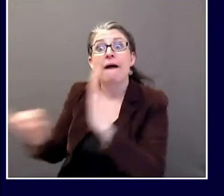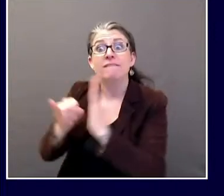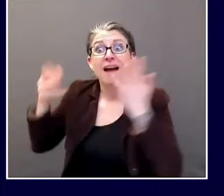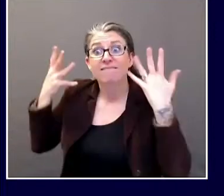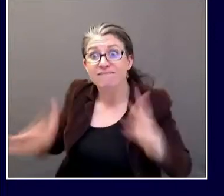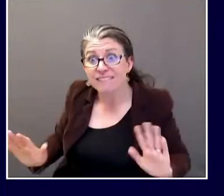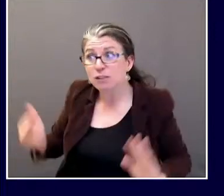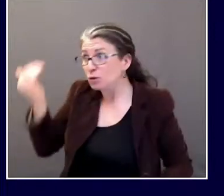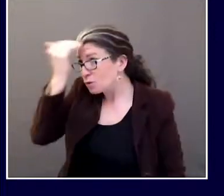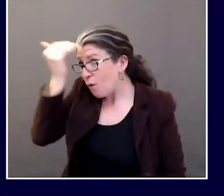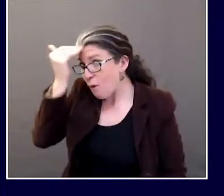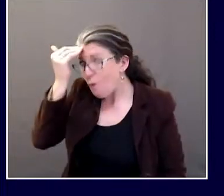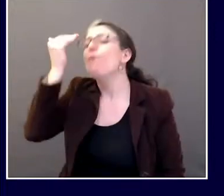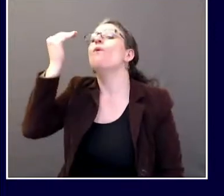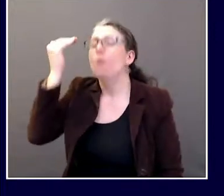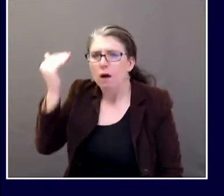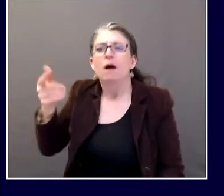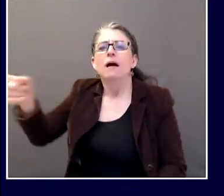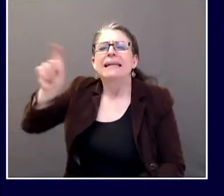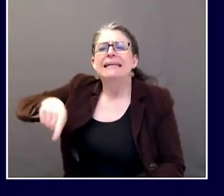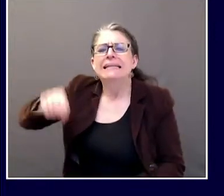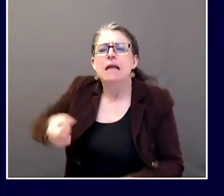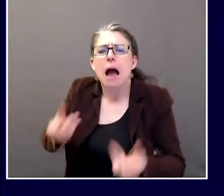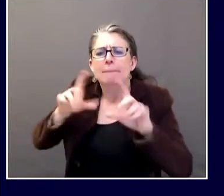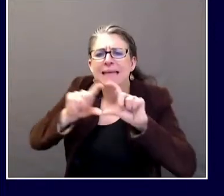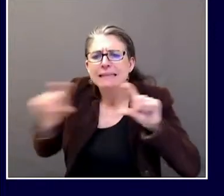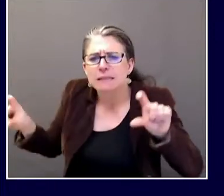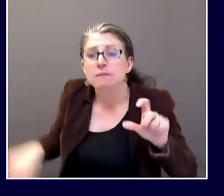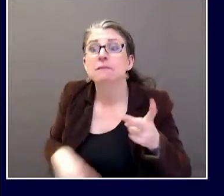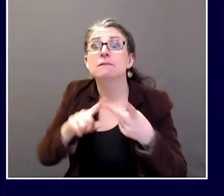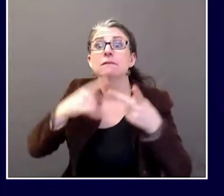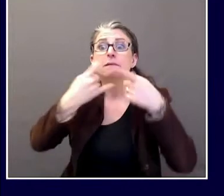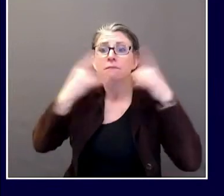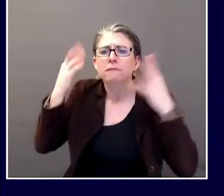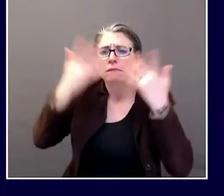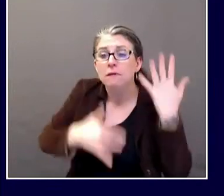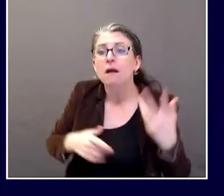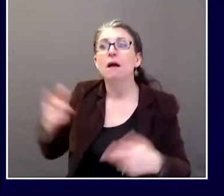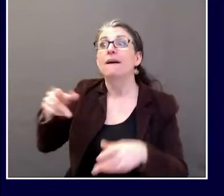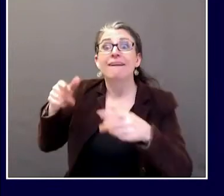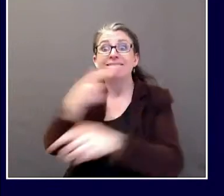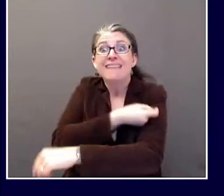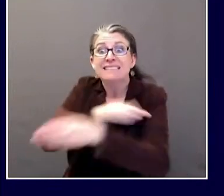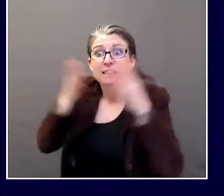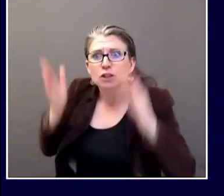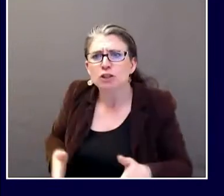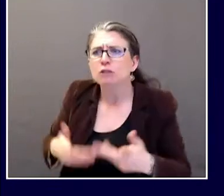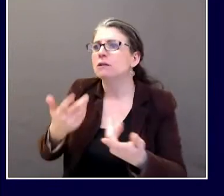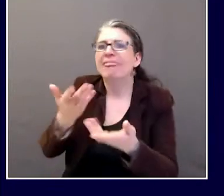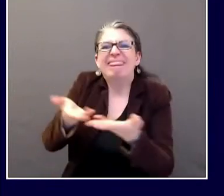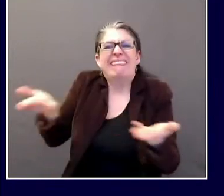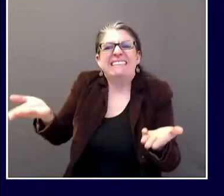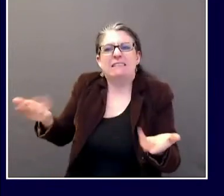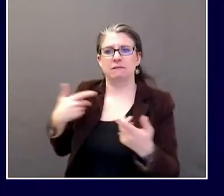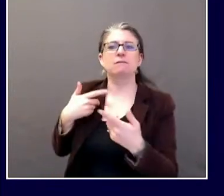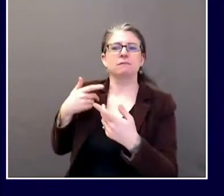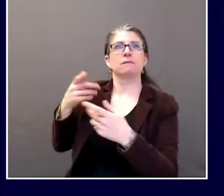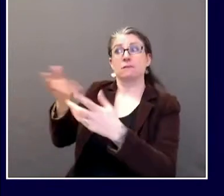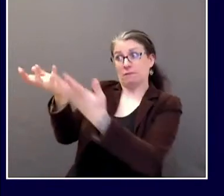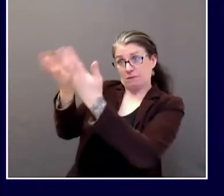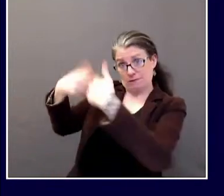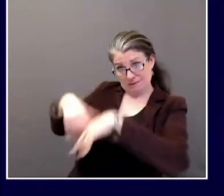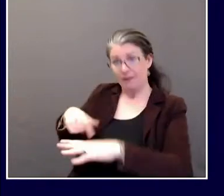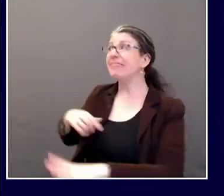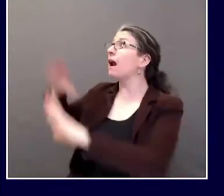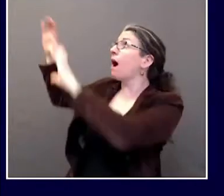vaccination effort is being undertaken by hospital systems as well as large outpatient clinics. Our role is to work